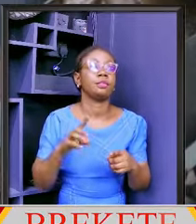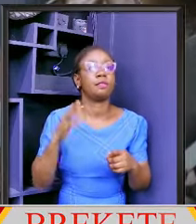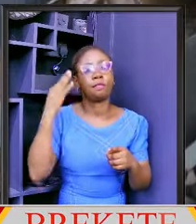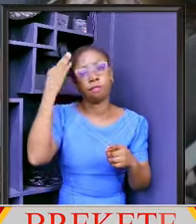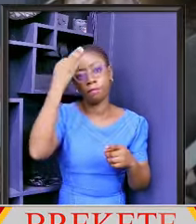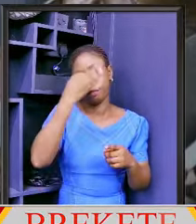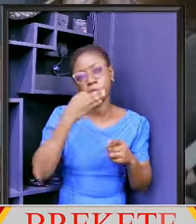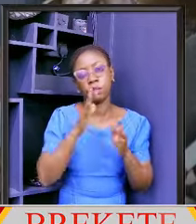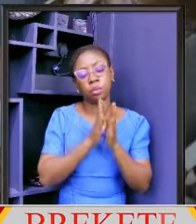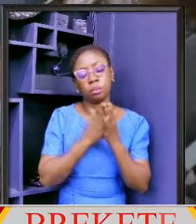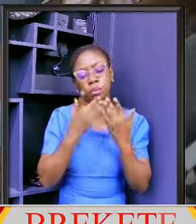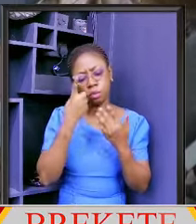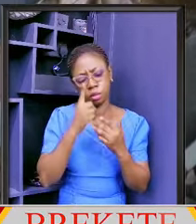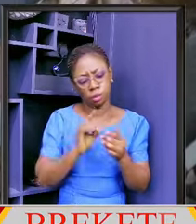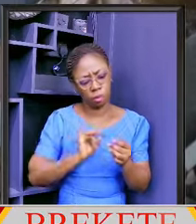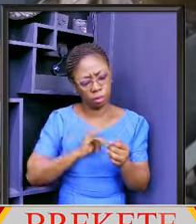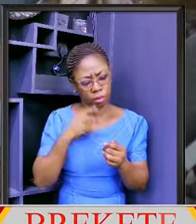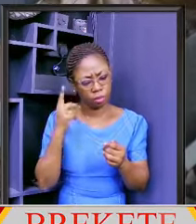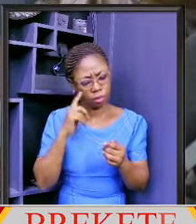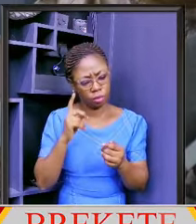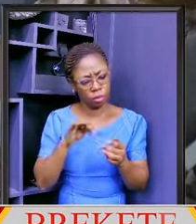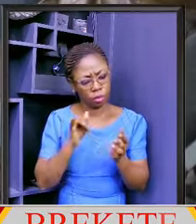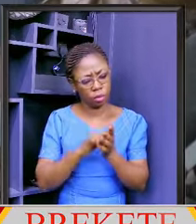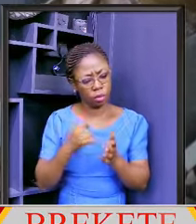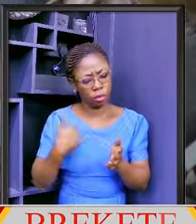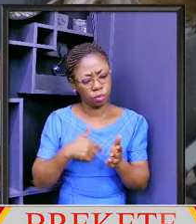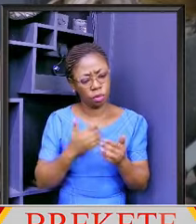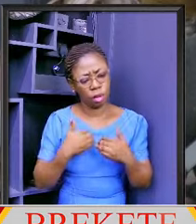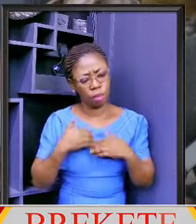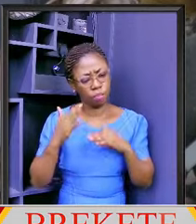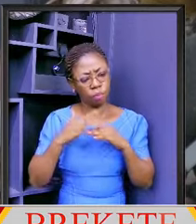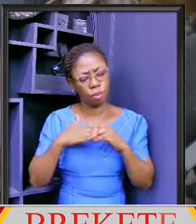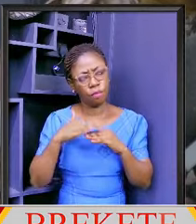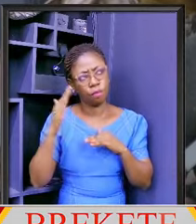Facebook alone, the other day, I discovered that we had